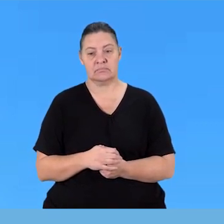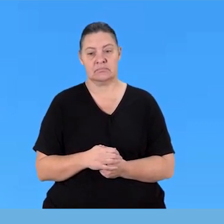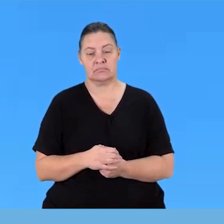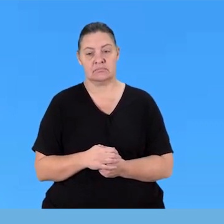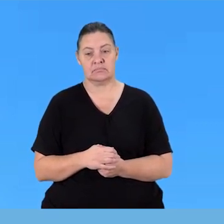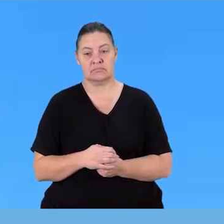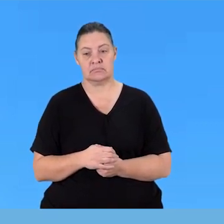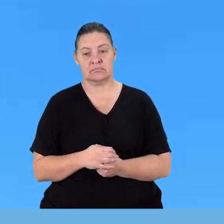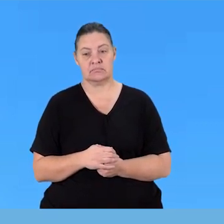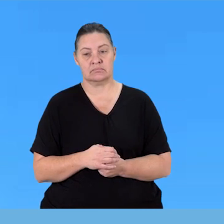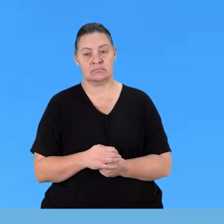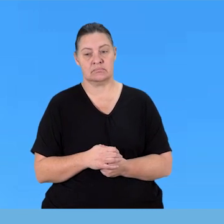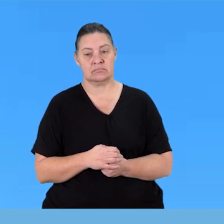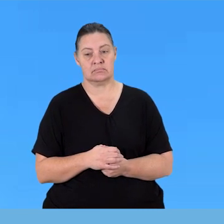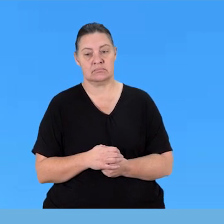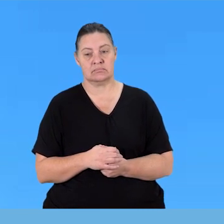three chlorine atoms.